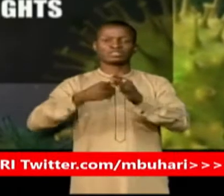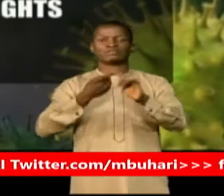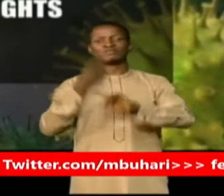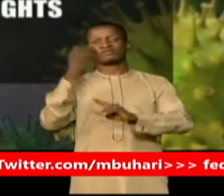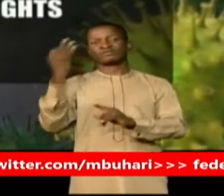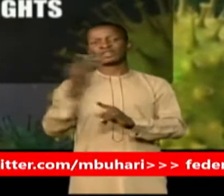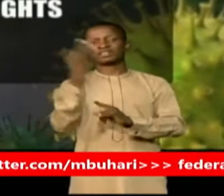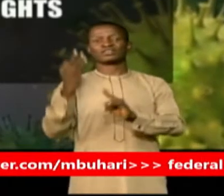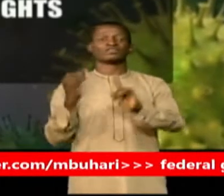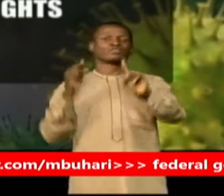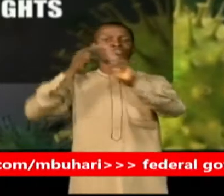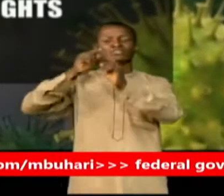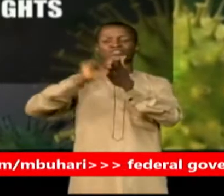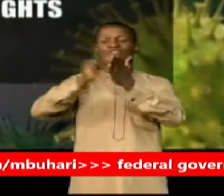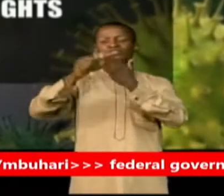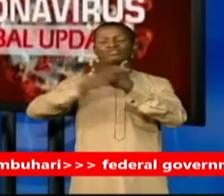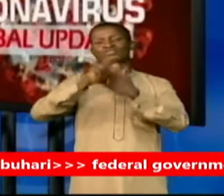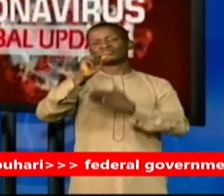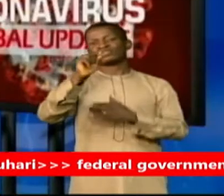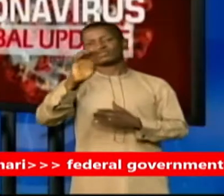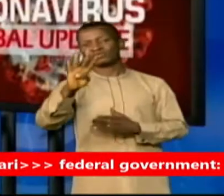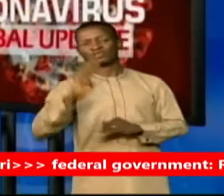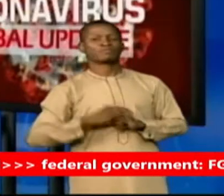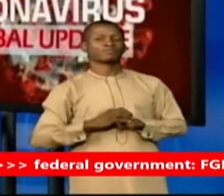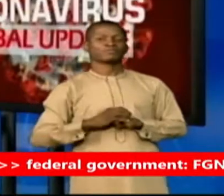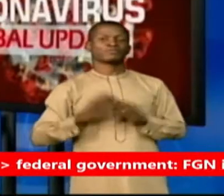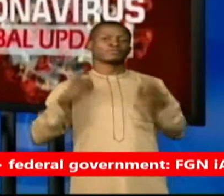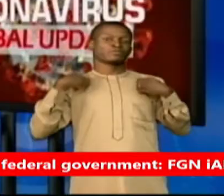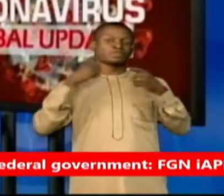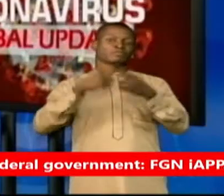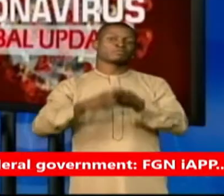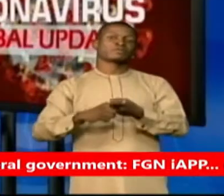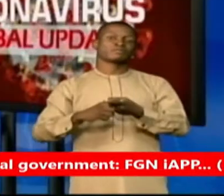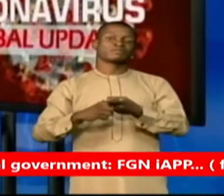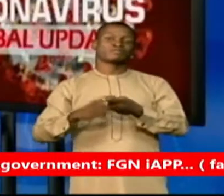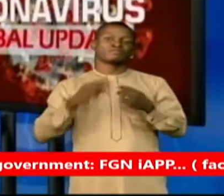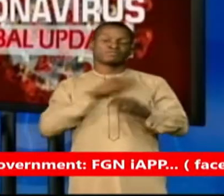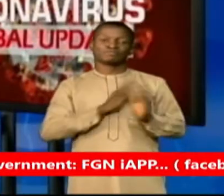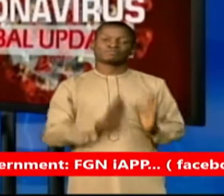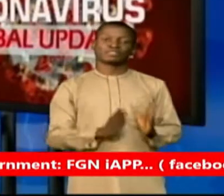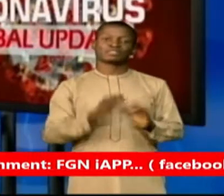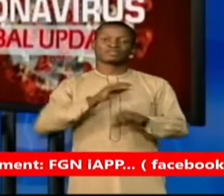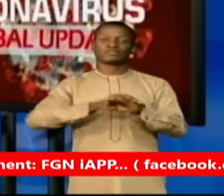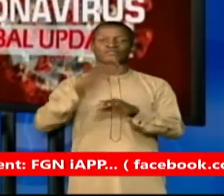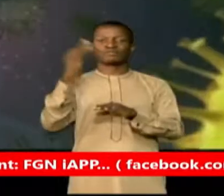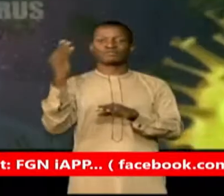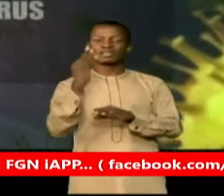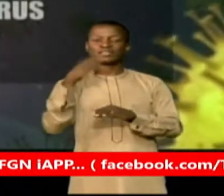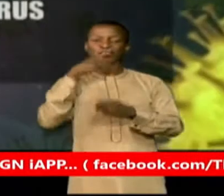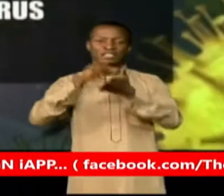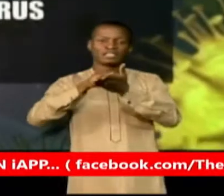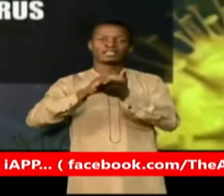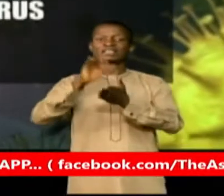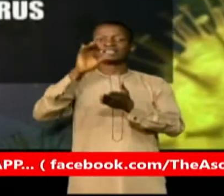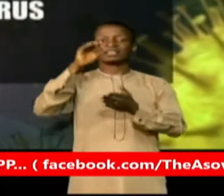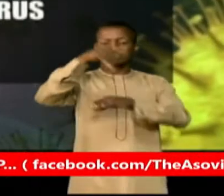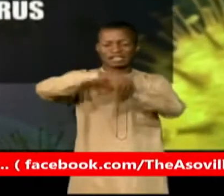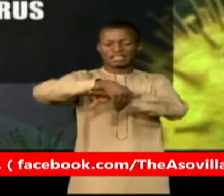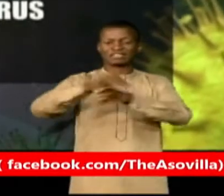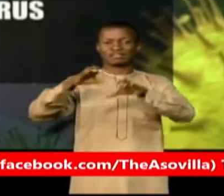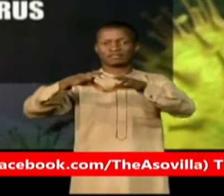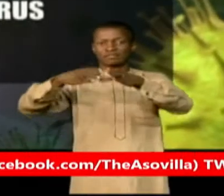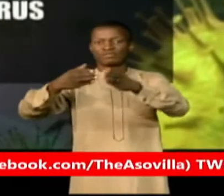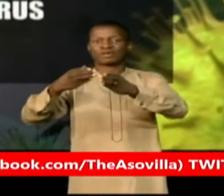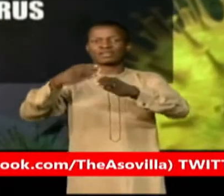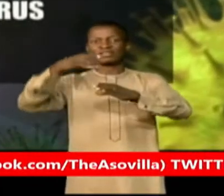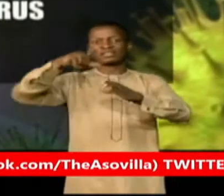last until August 24. Meanwhile, Spain's Health Minister Salvador Illa on Friday said that nightclubs and late-night